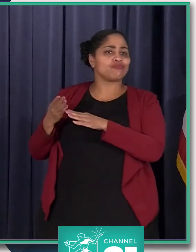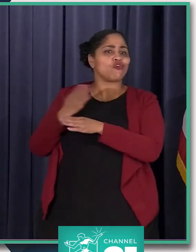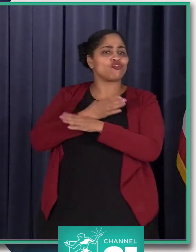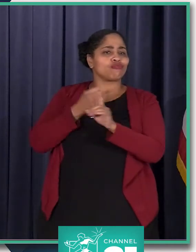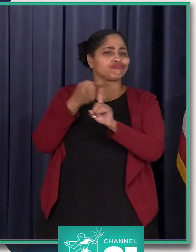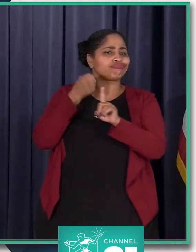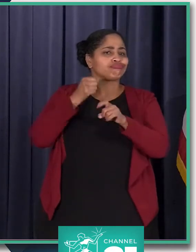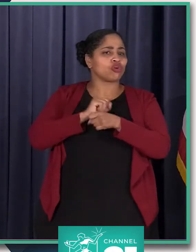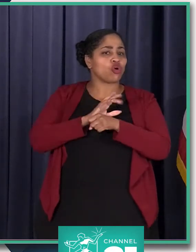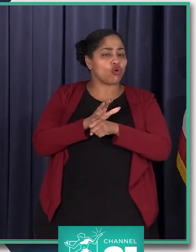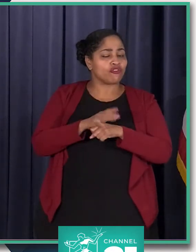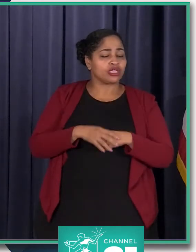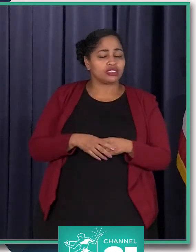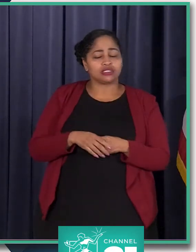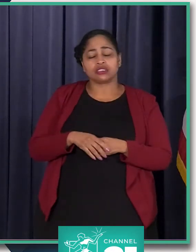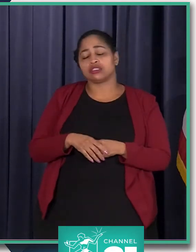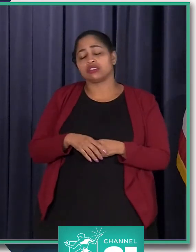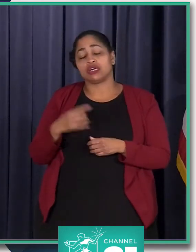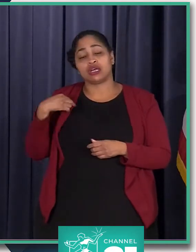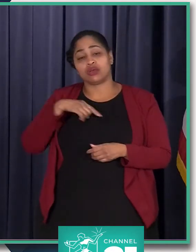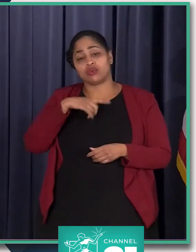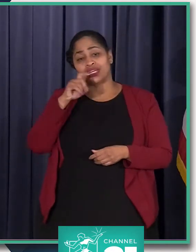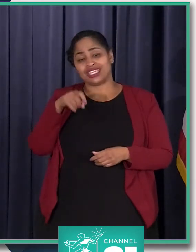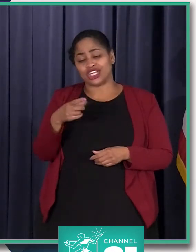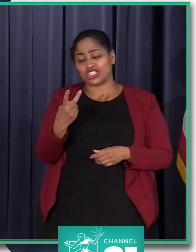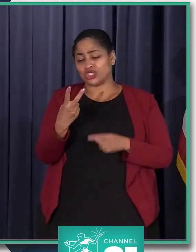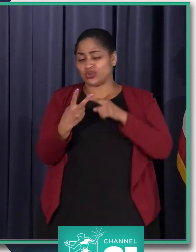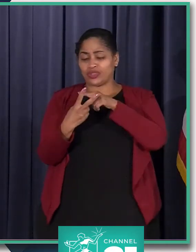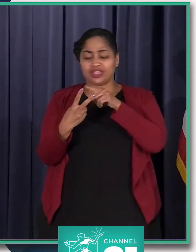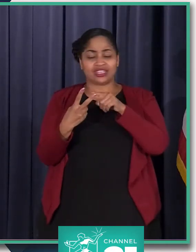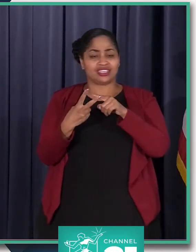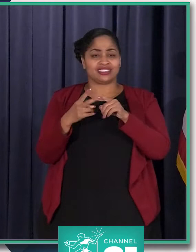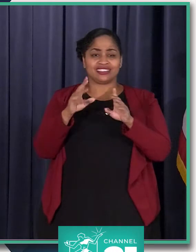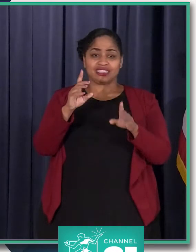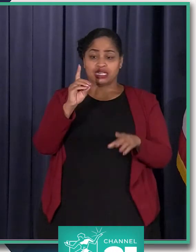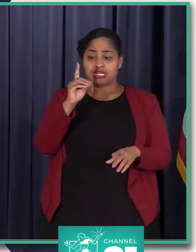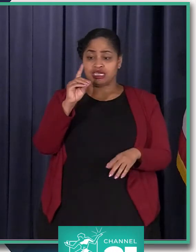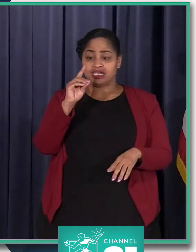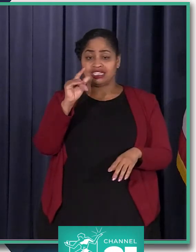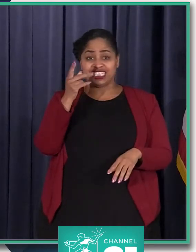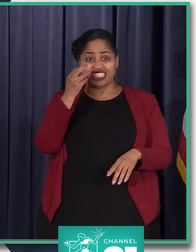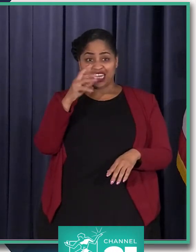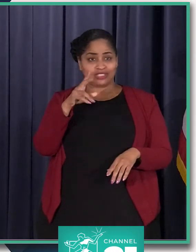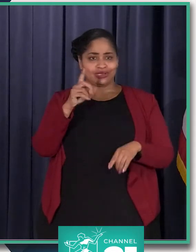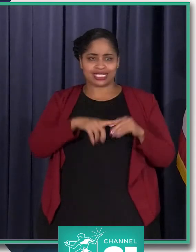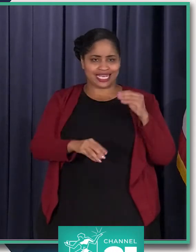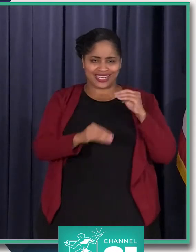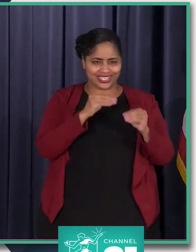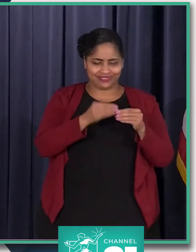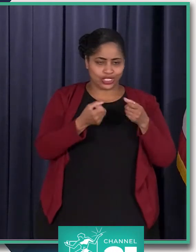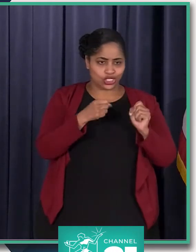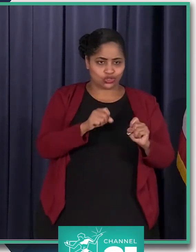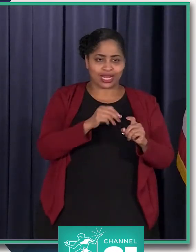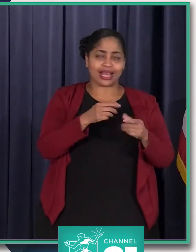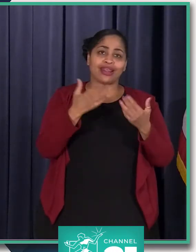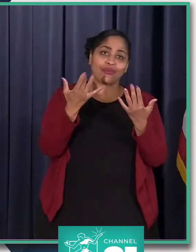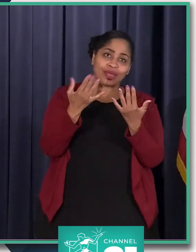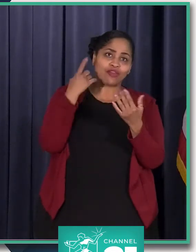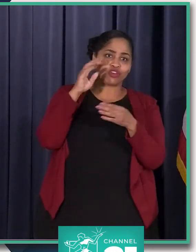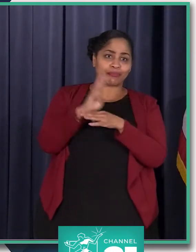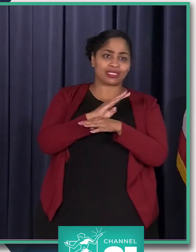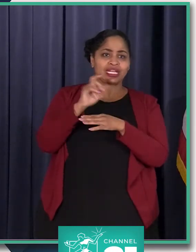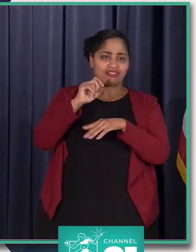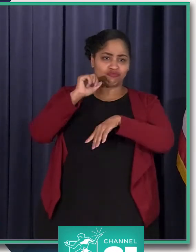hit. But what we need to do is two things. You can't, at Dexter, just fix the street and have the businesses come in. We're going to have to line